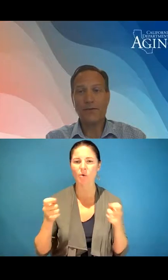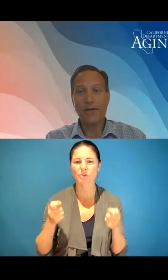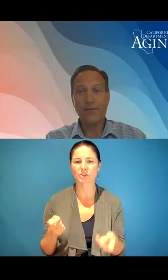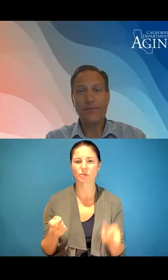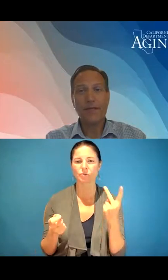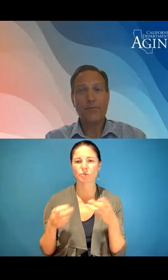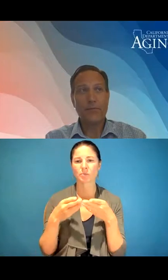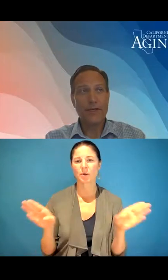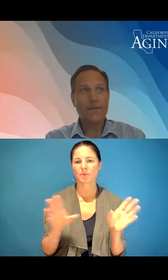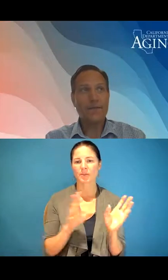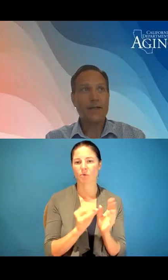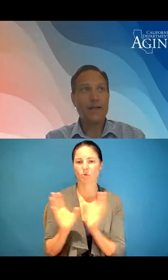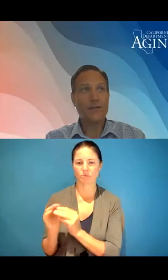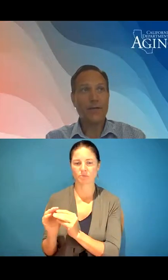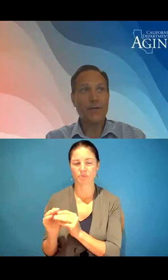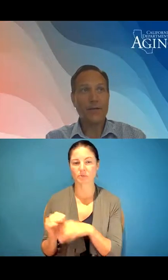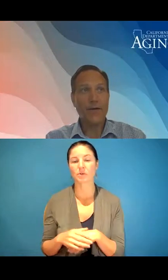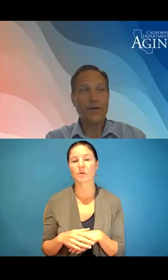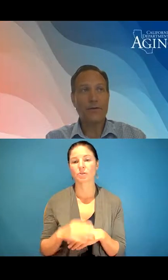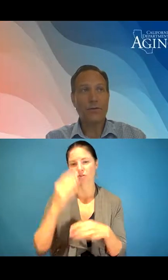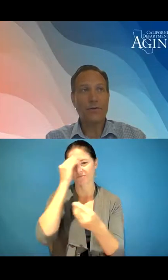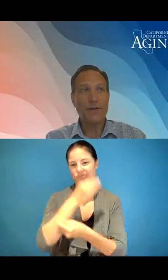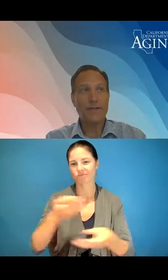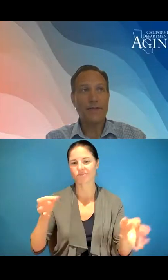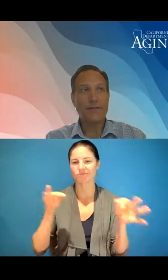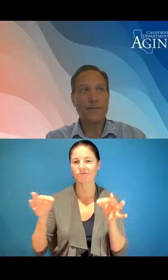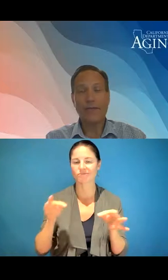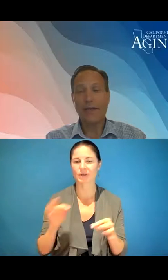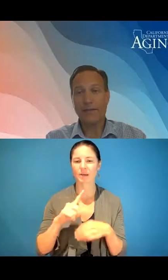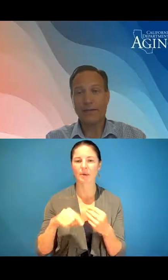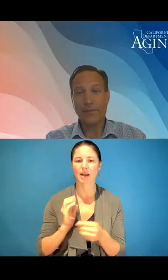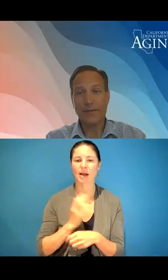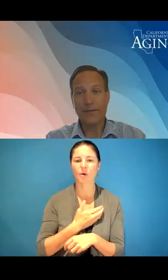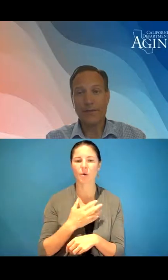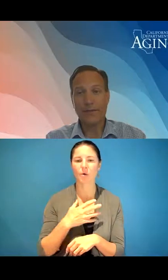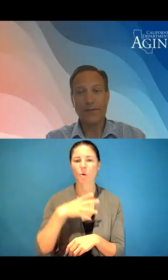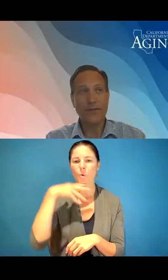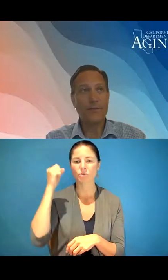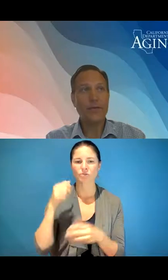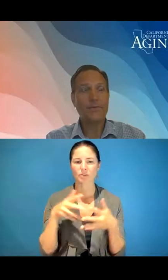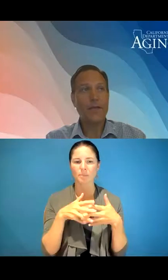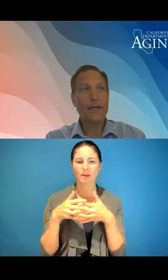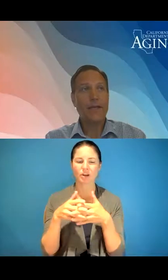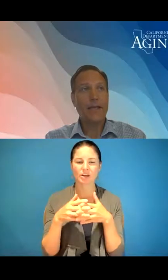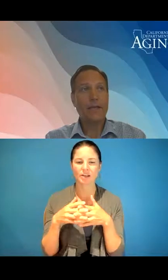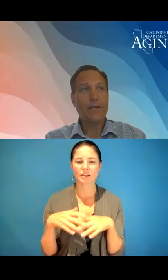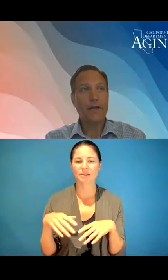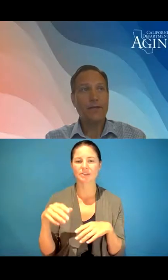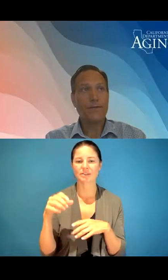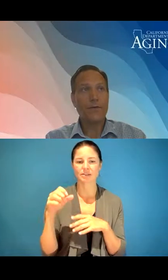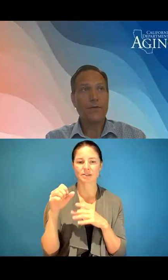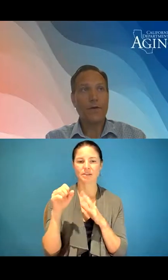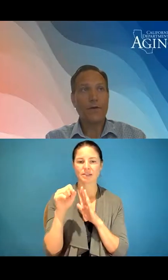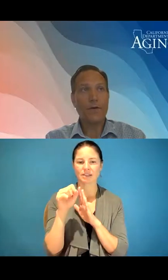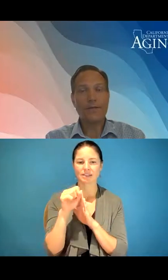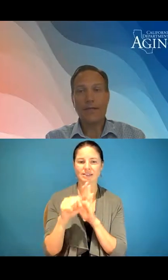to brief the public about our Older Americans Act state plan and to solicit their input. And we